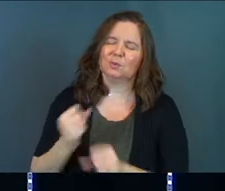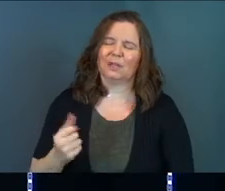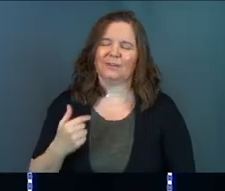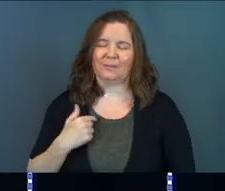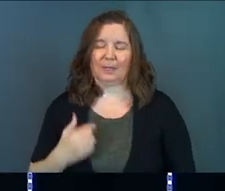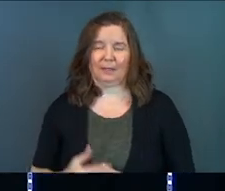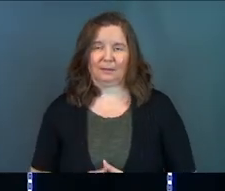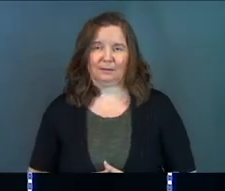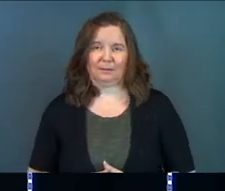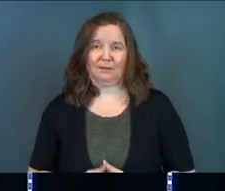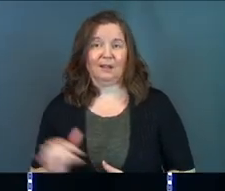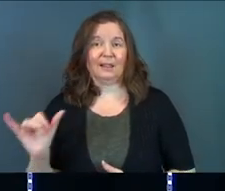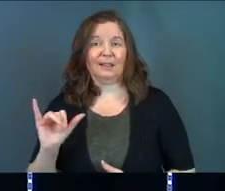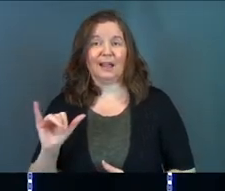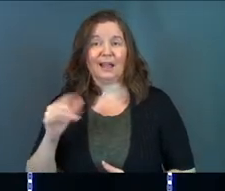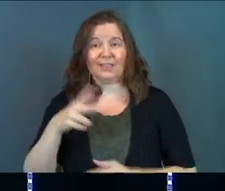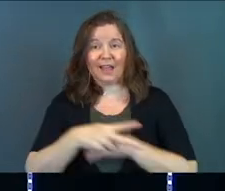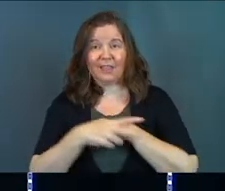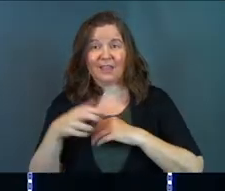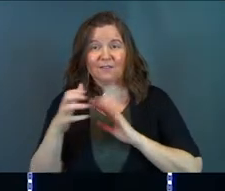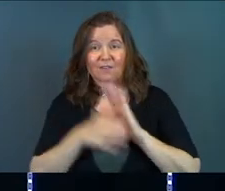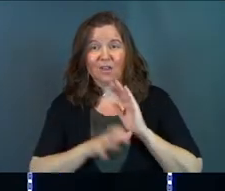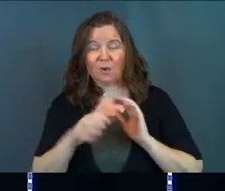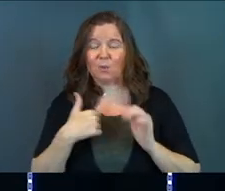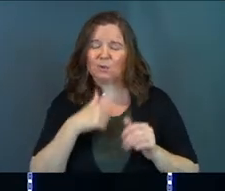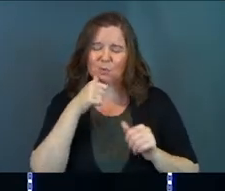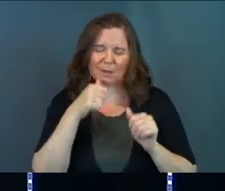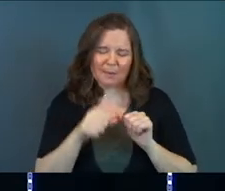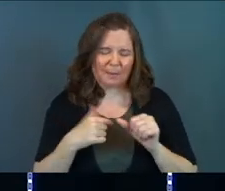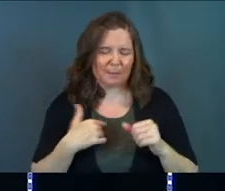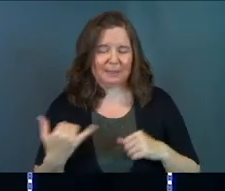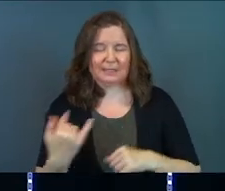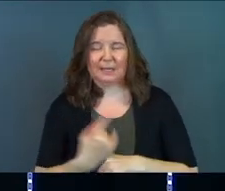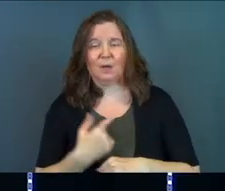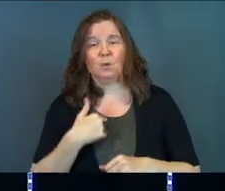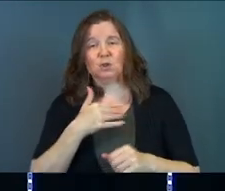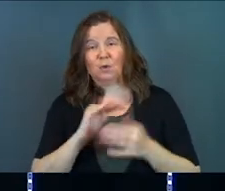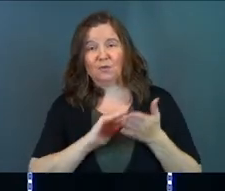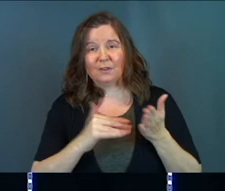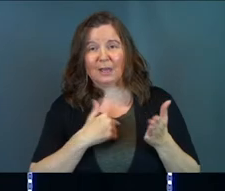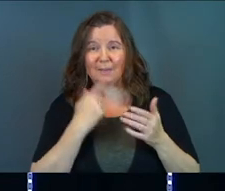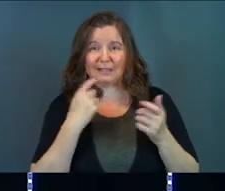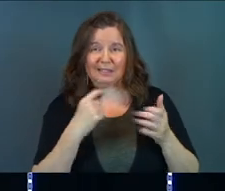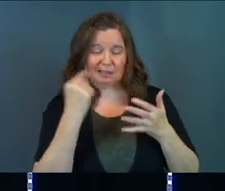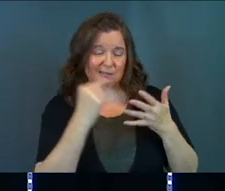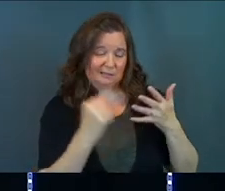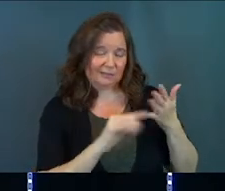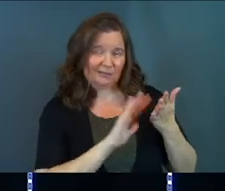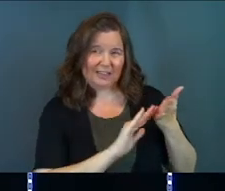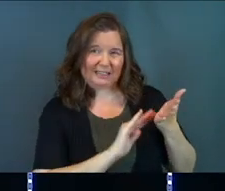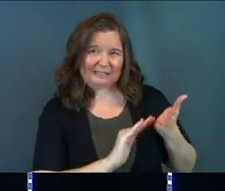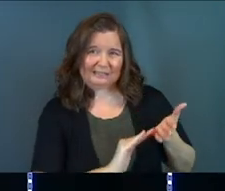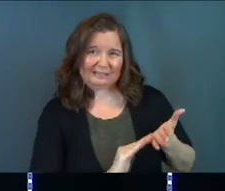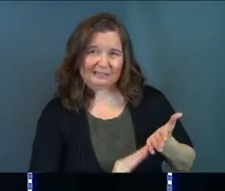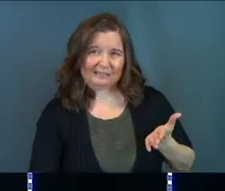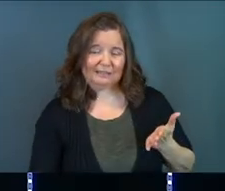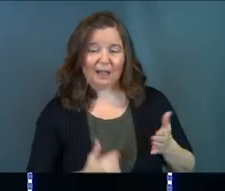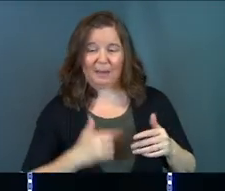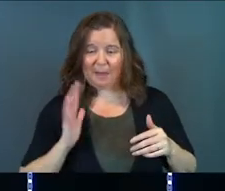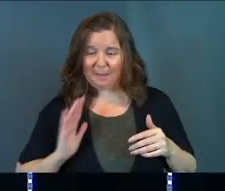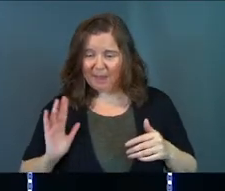me. Just like that thief on the cross, I was like, would you remember me today? Would you forgive my sins? Would you forgive my shame and my